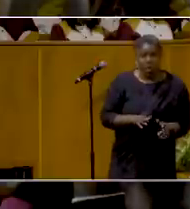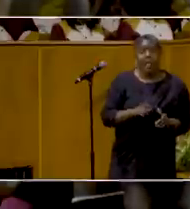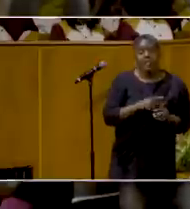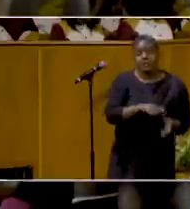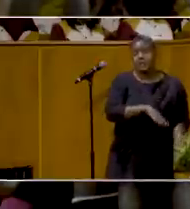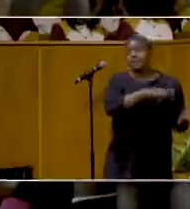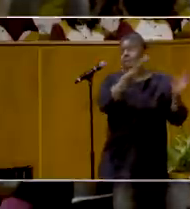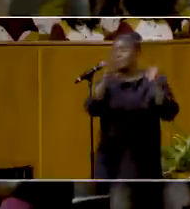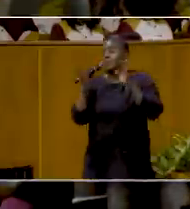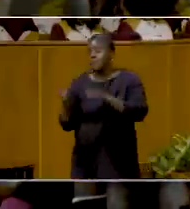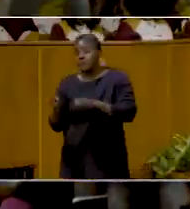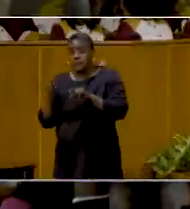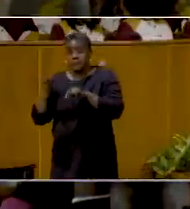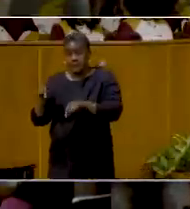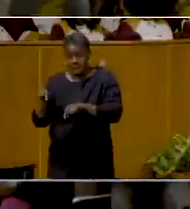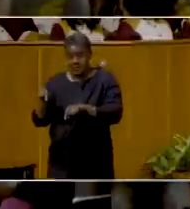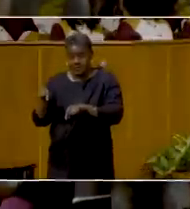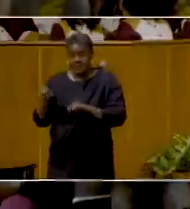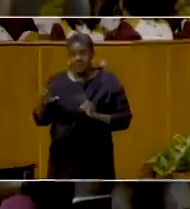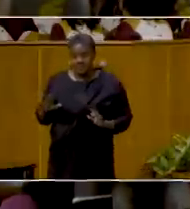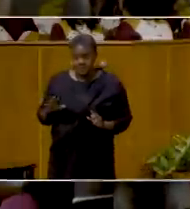Then over here